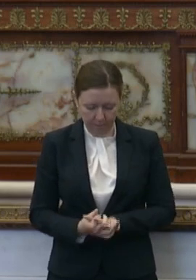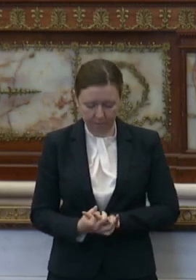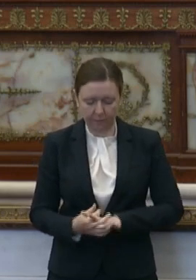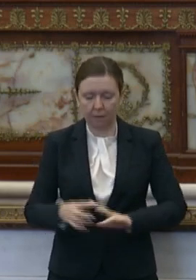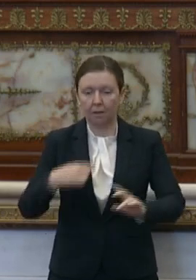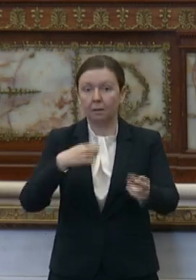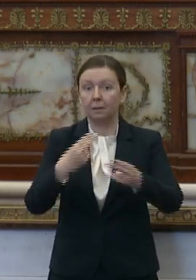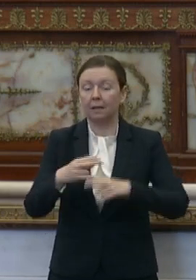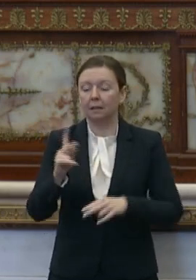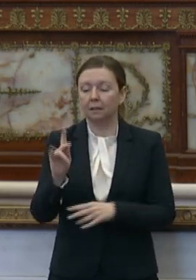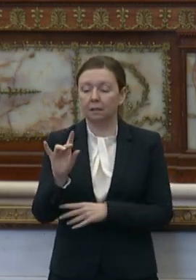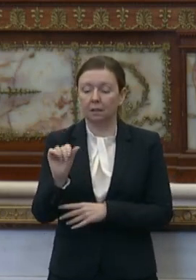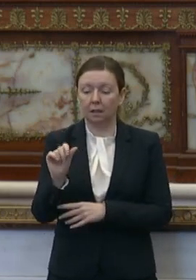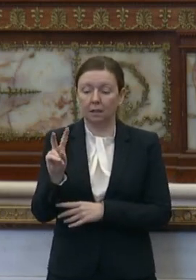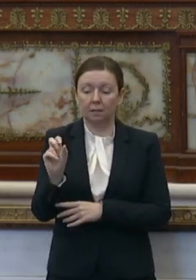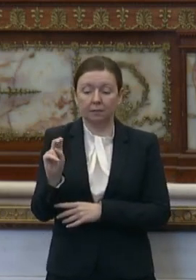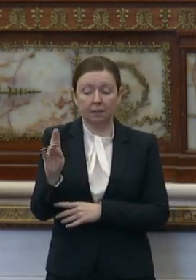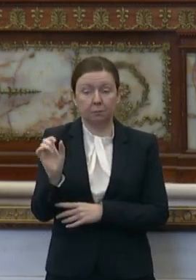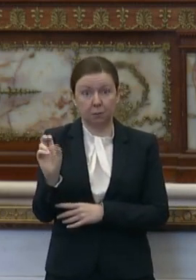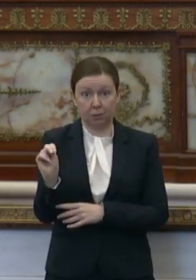Okay. My name is Kyla Van Buren.